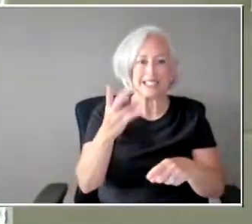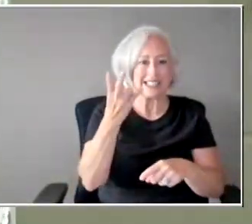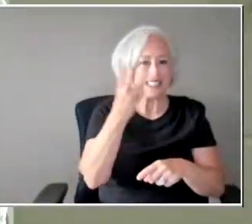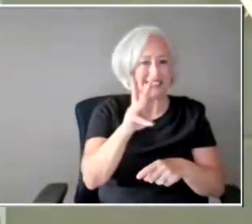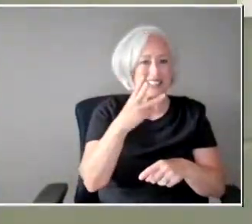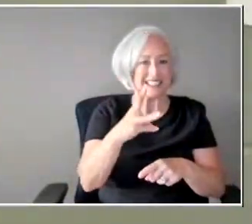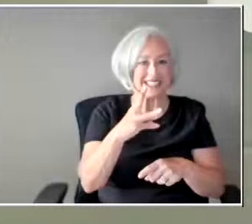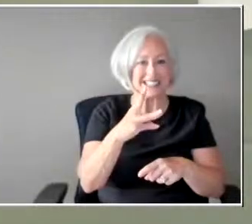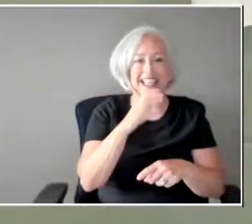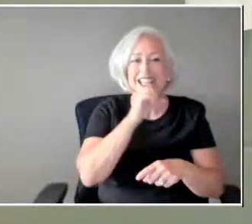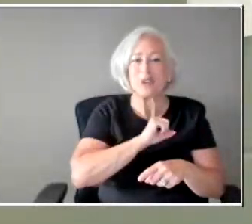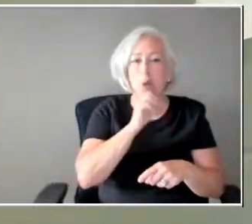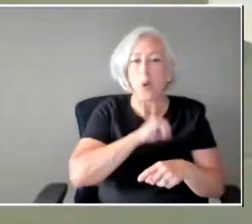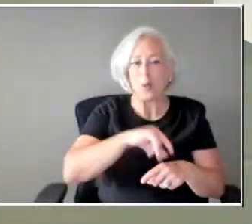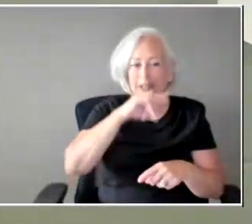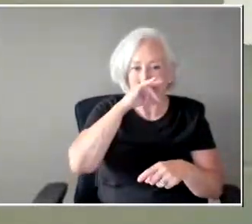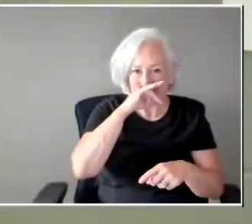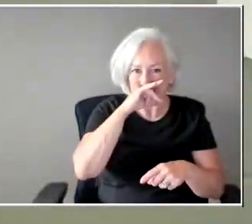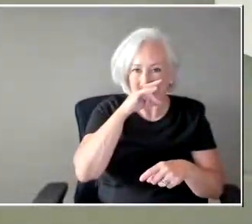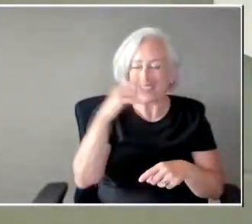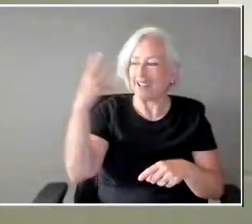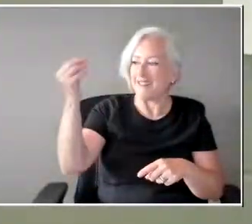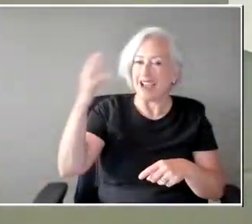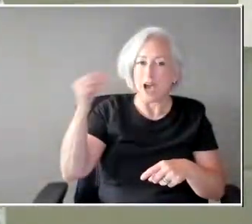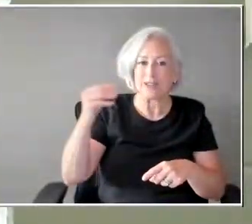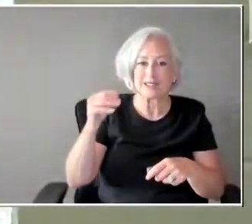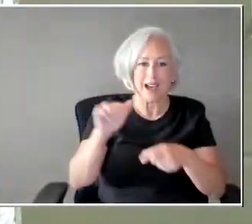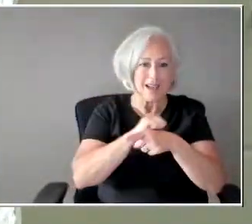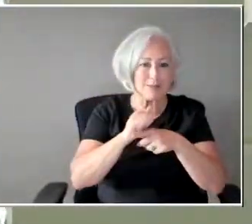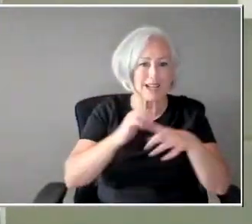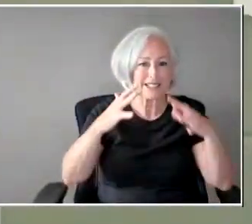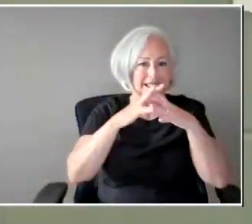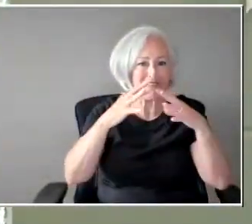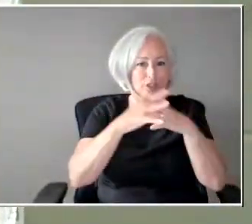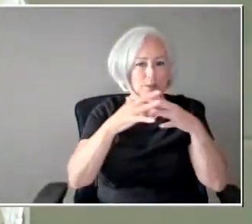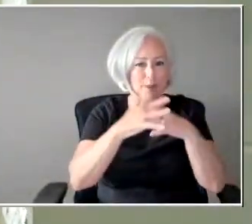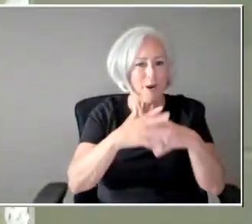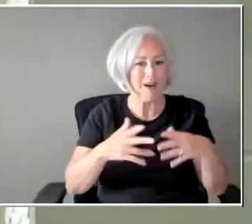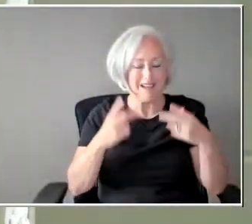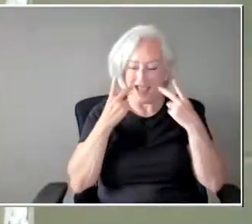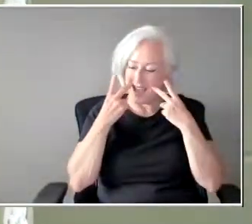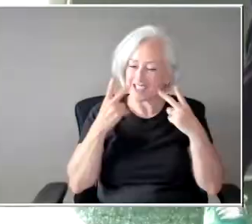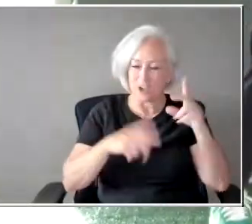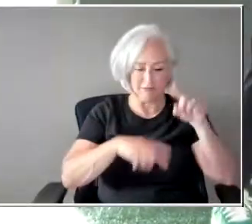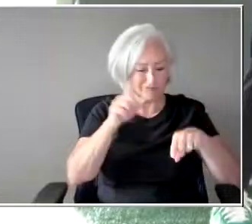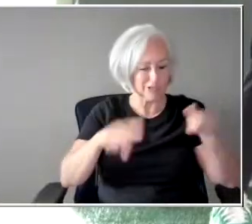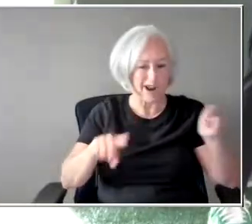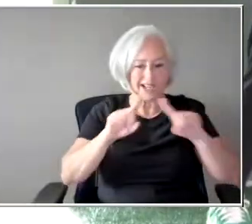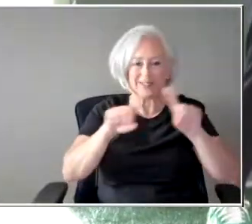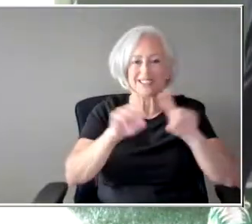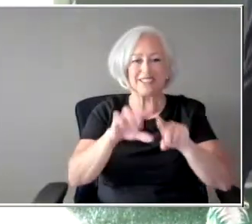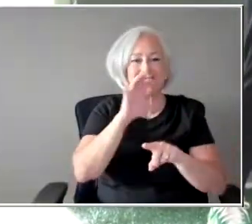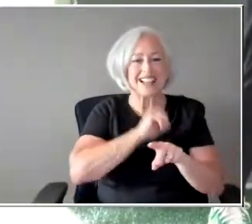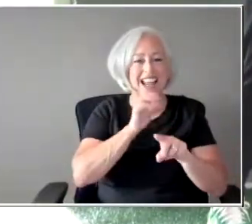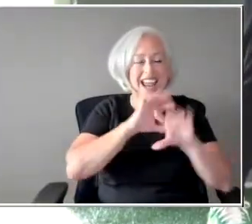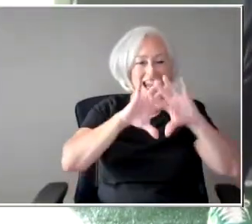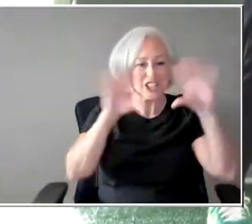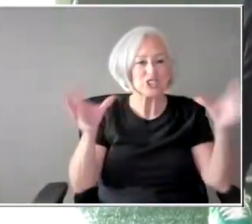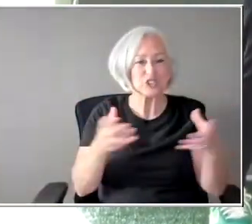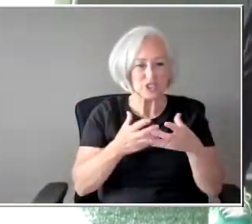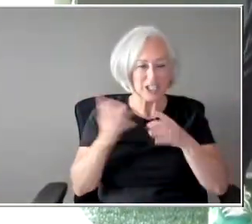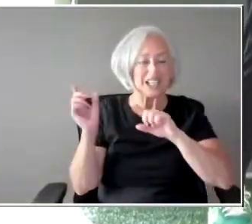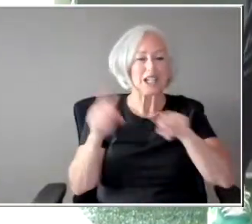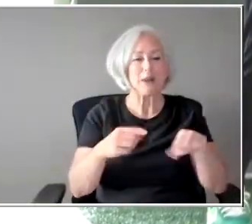out here on the turf, you know, practicing football moves. So I like that it was just this intertwining of different age groups, everyone coming here for whatever it is they